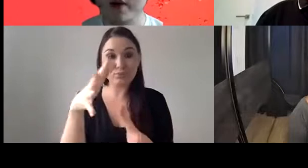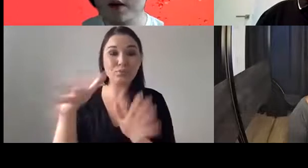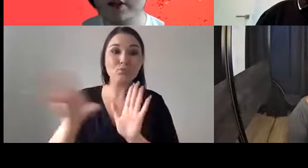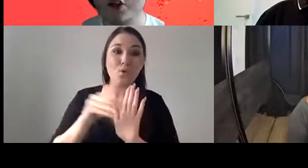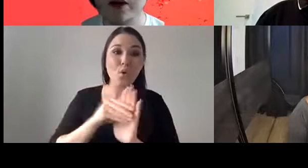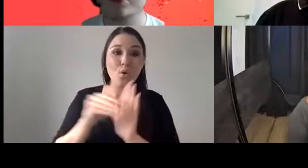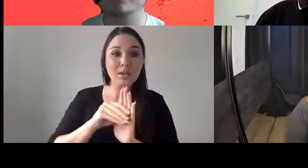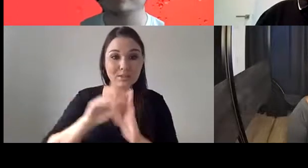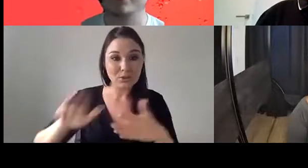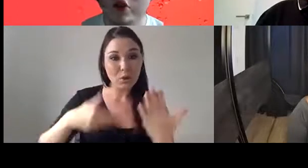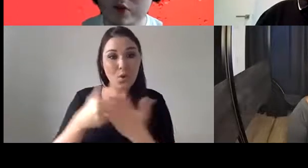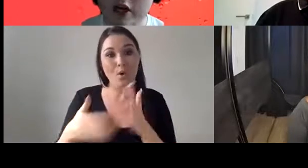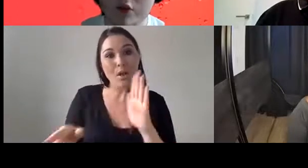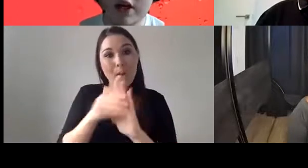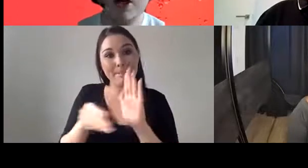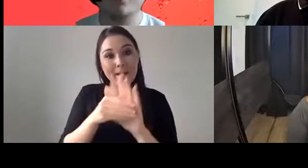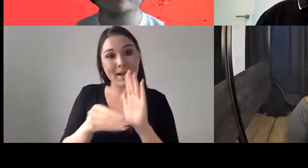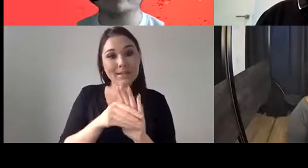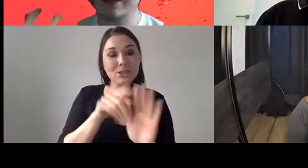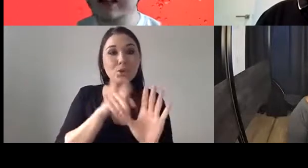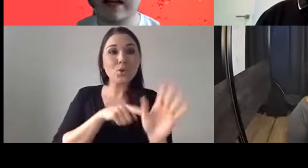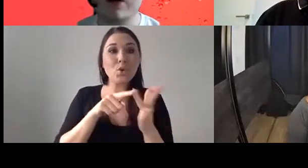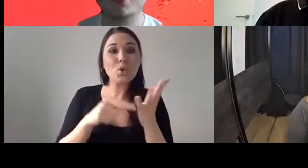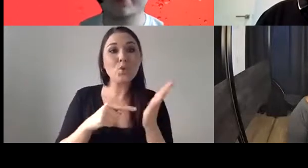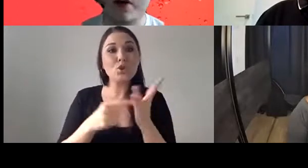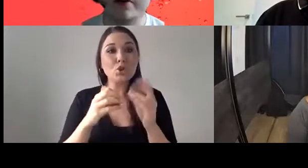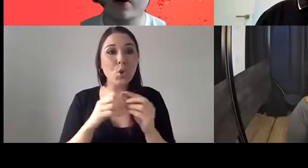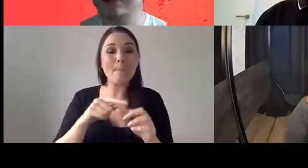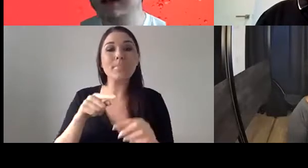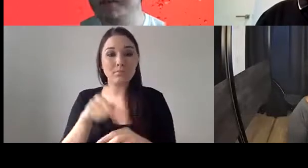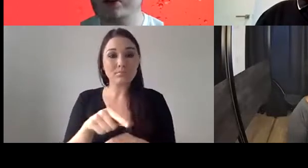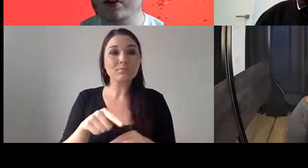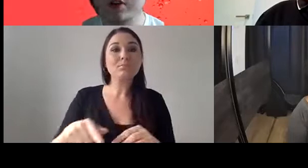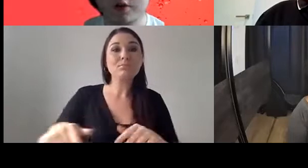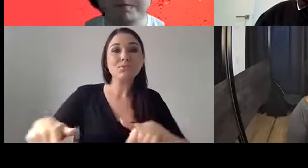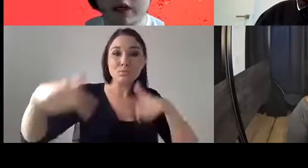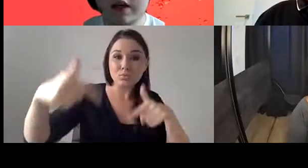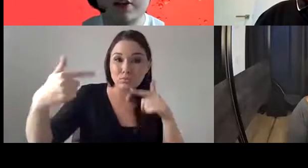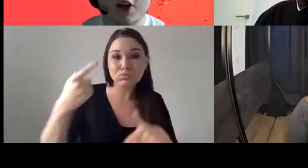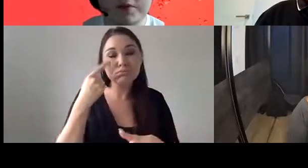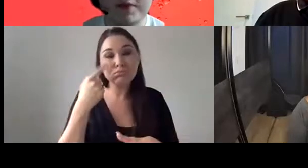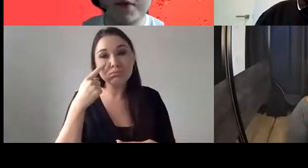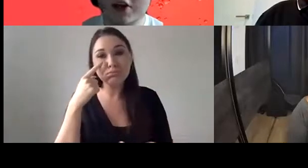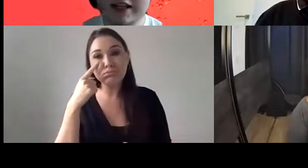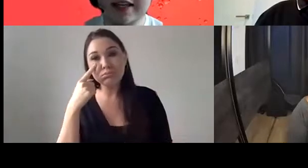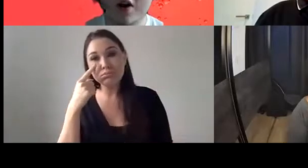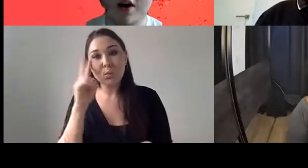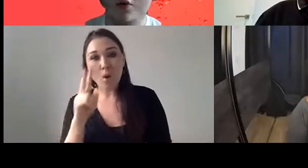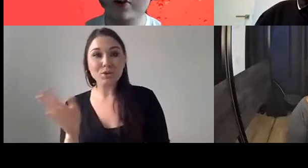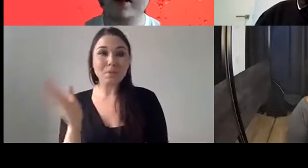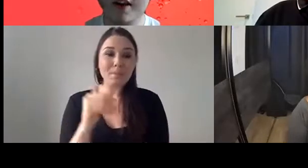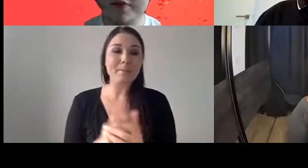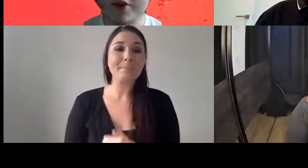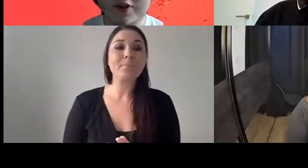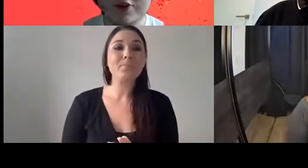will be uploaded to our Soda Social YouTube channel, where you can access our upcoming webinars and podcasts as well. So firstly, I